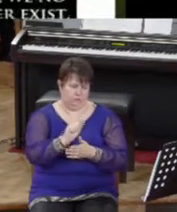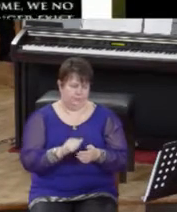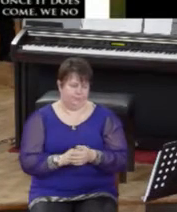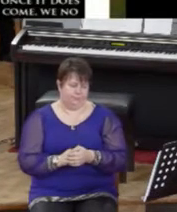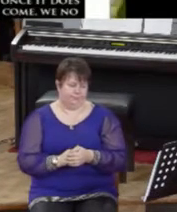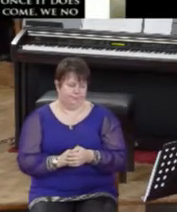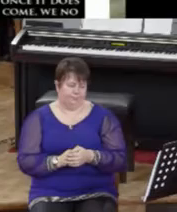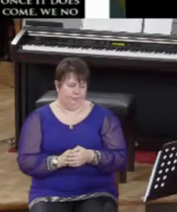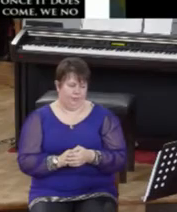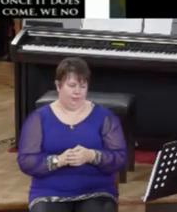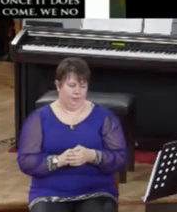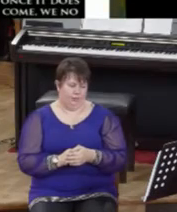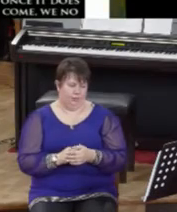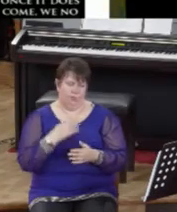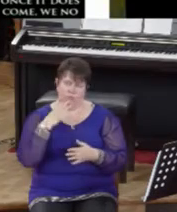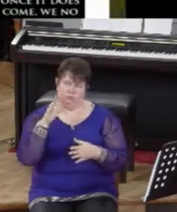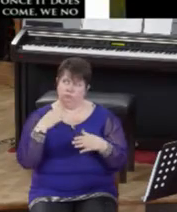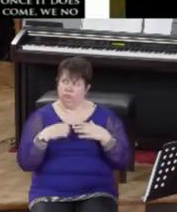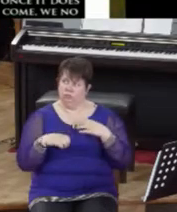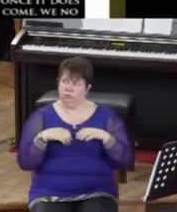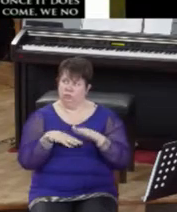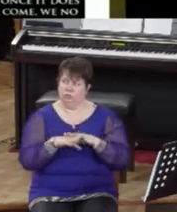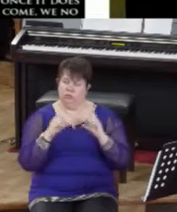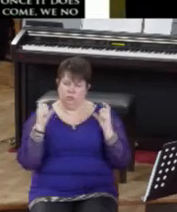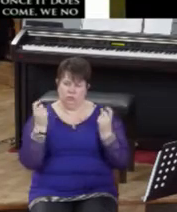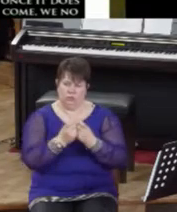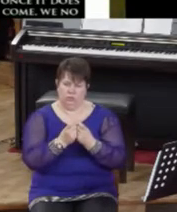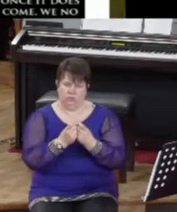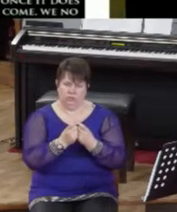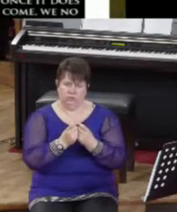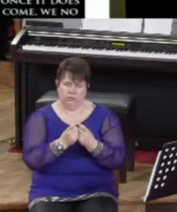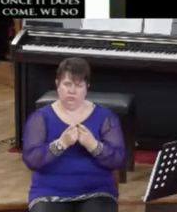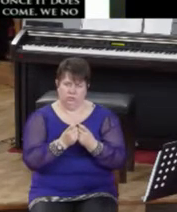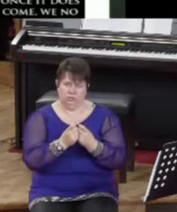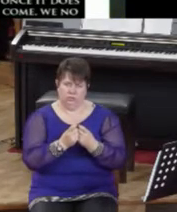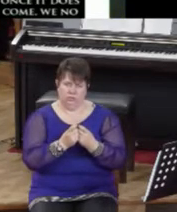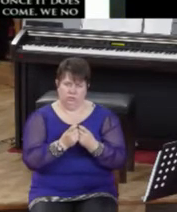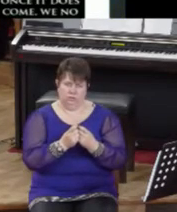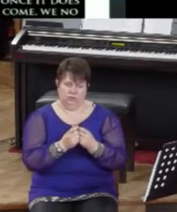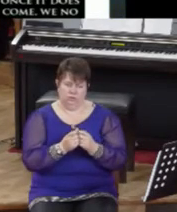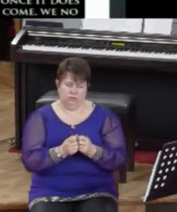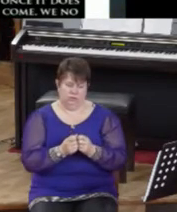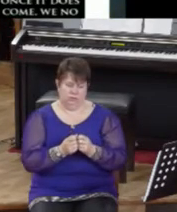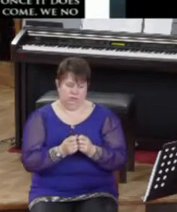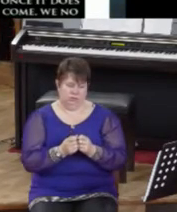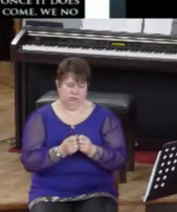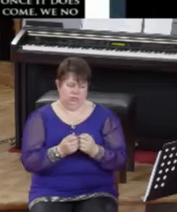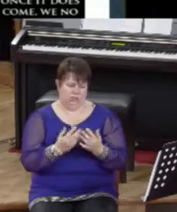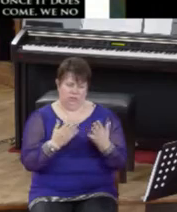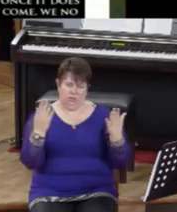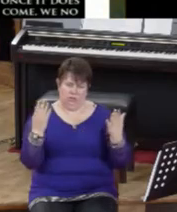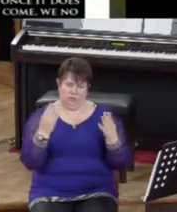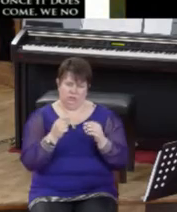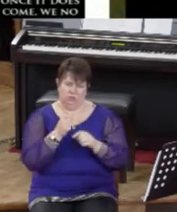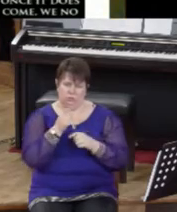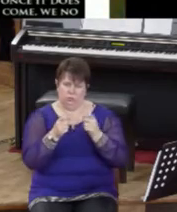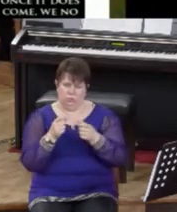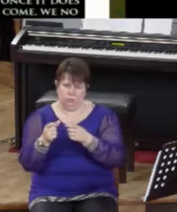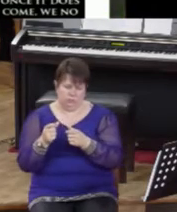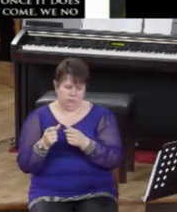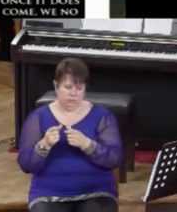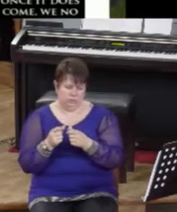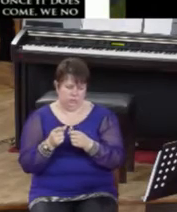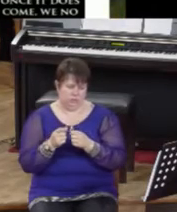One of the things we were taught at college when I was training for ministry was that there was a common phrase that they used, which was